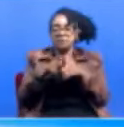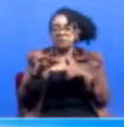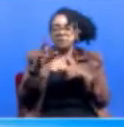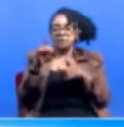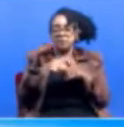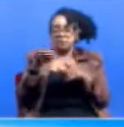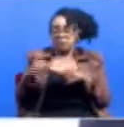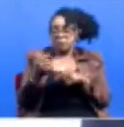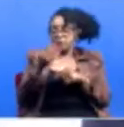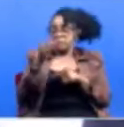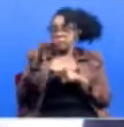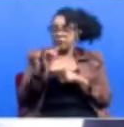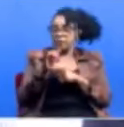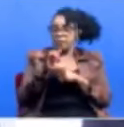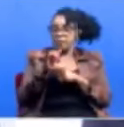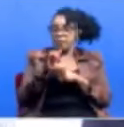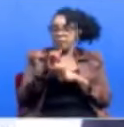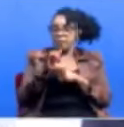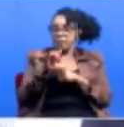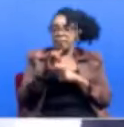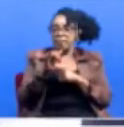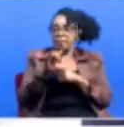boss.